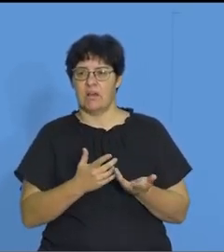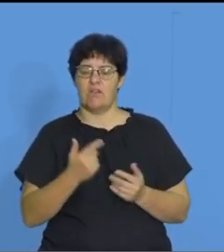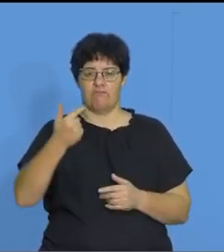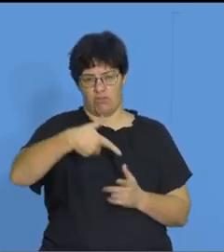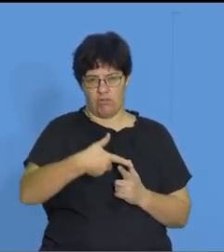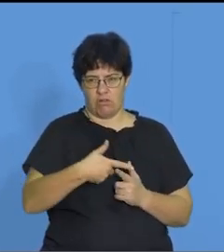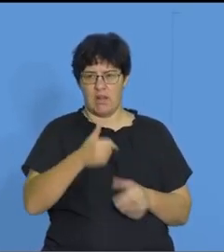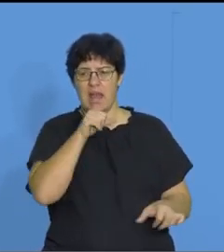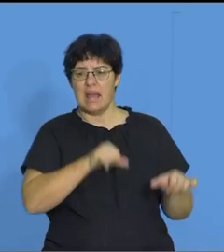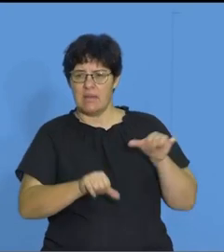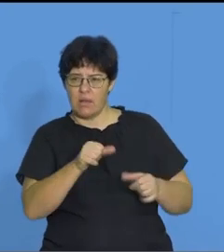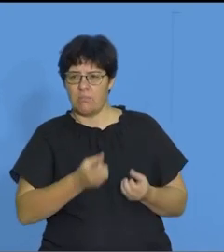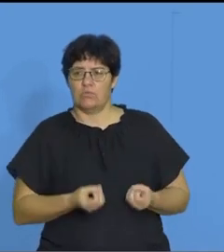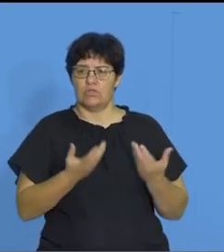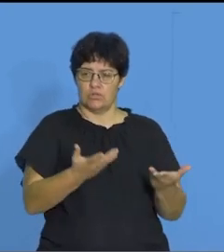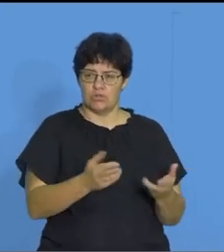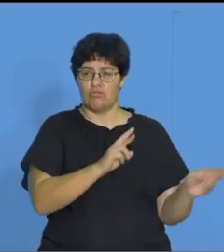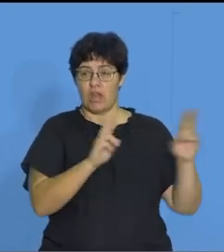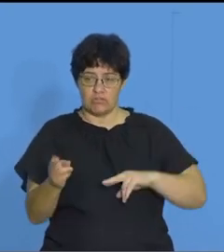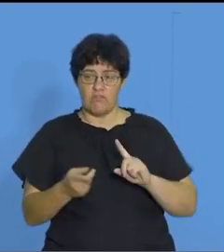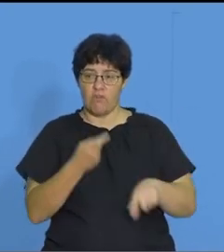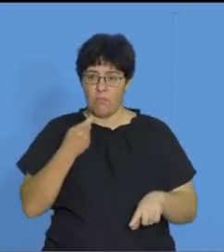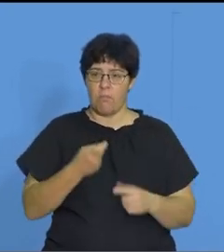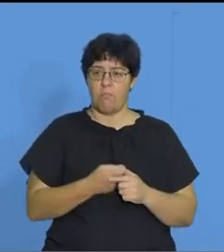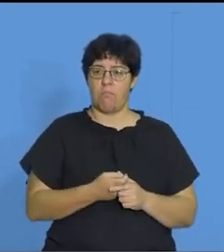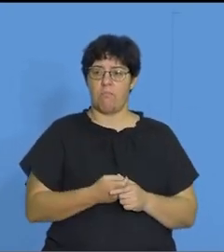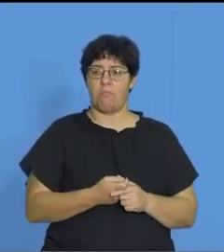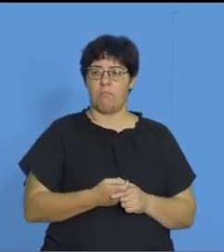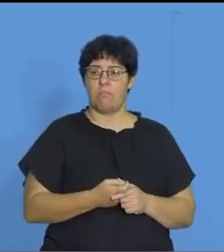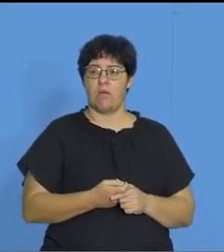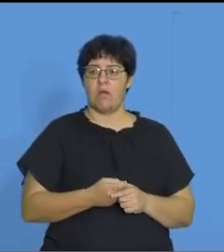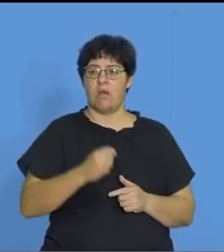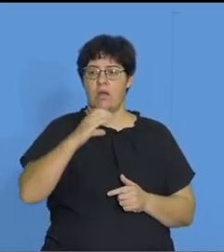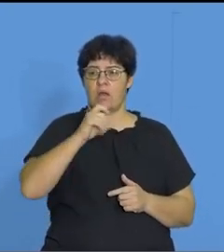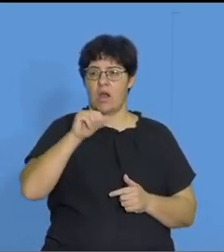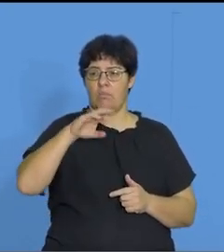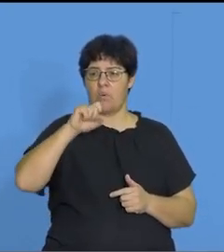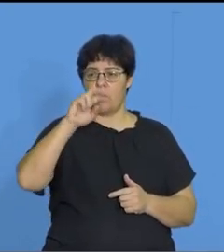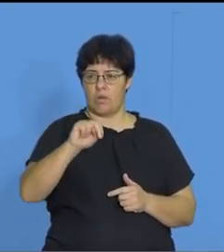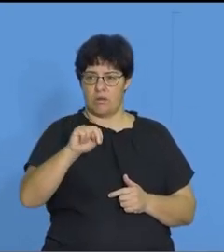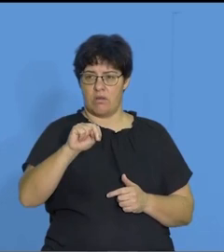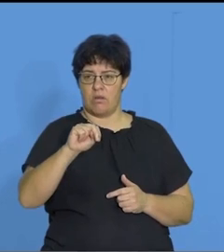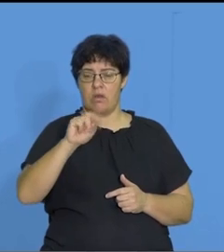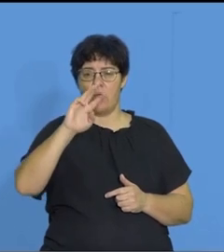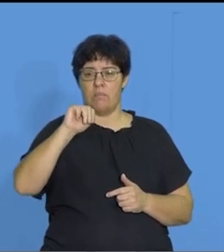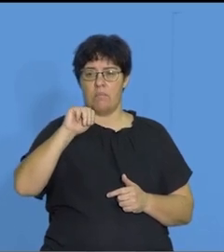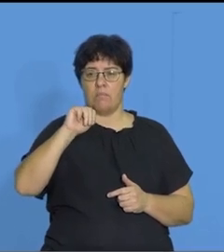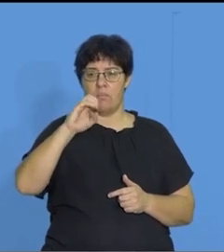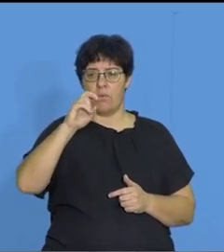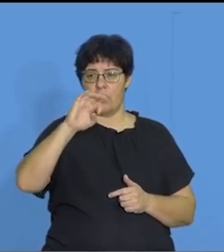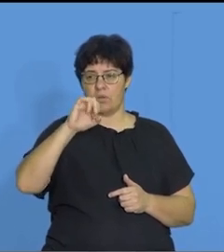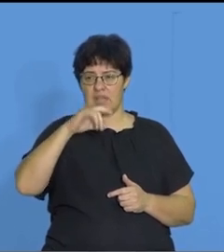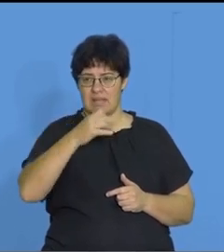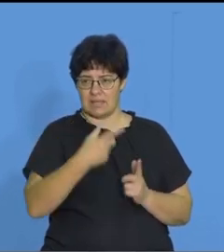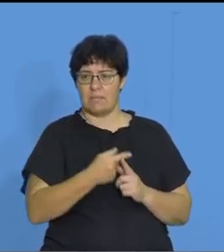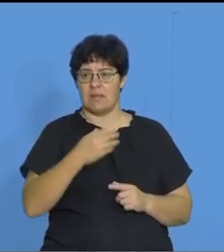can be produced, you know, from a reaction between carbon monoxide and hydrogen. So we're given the mass of the